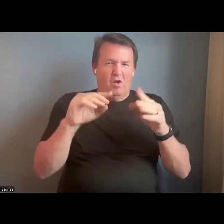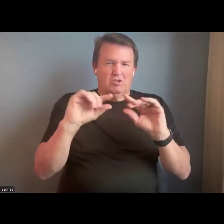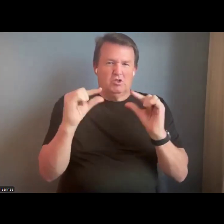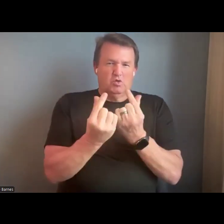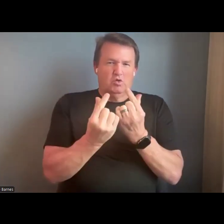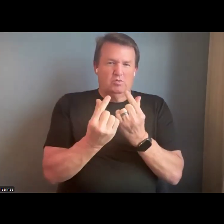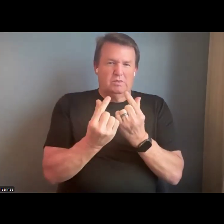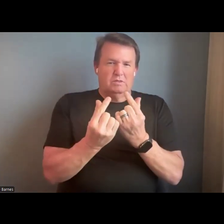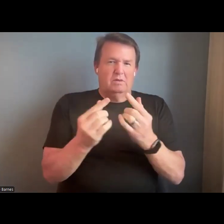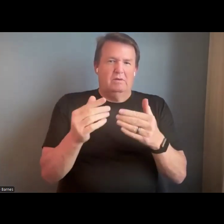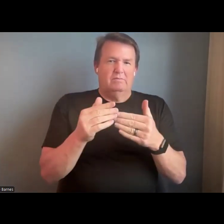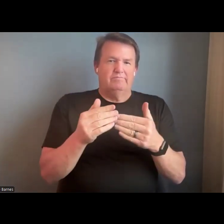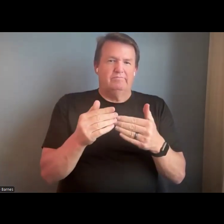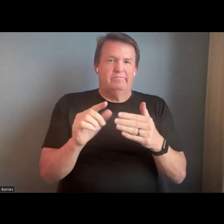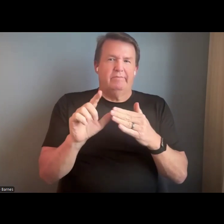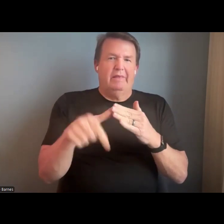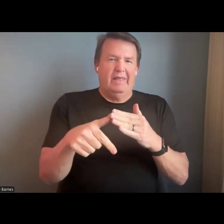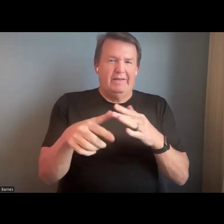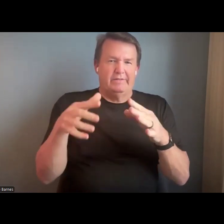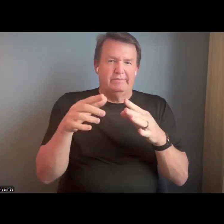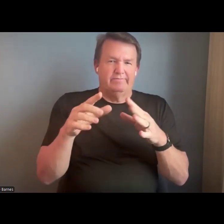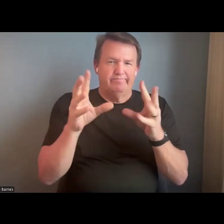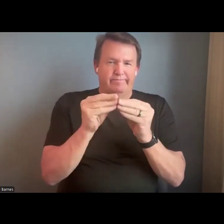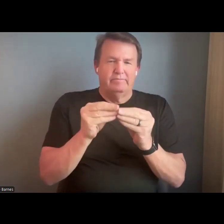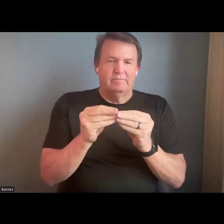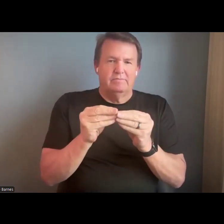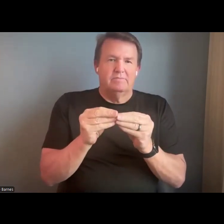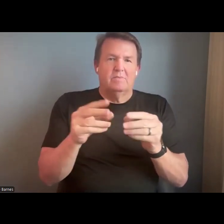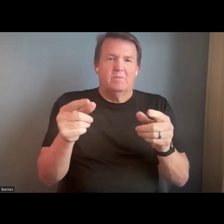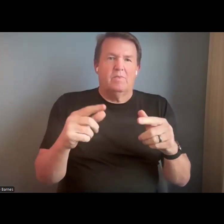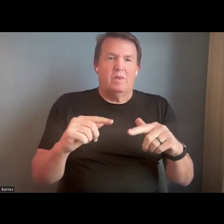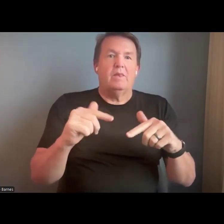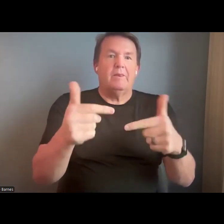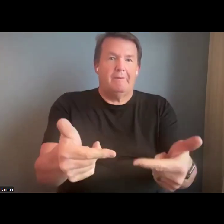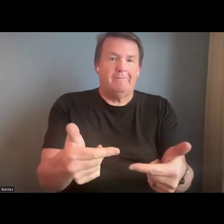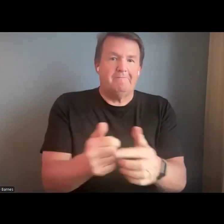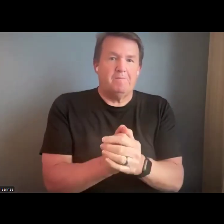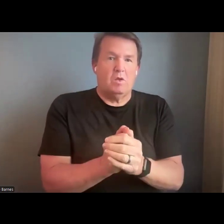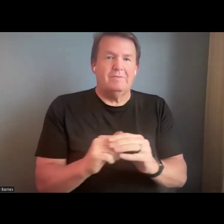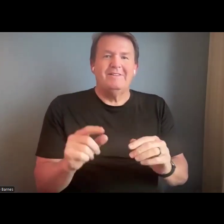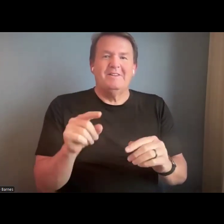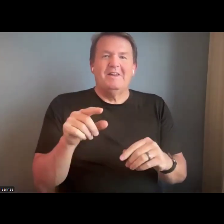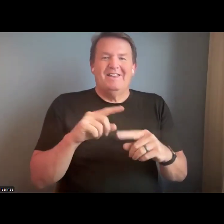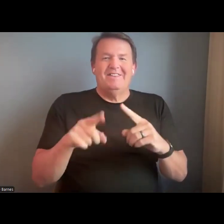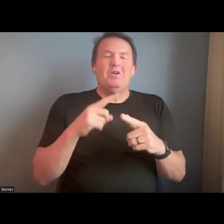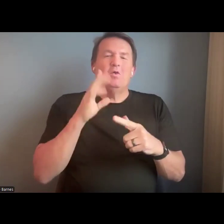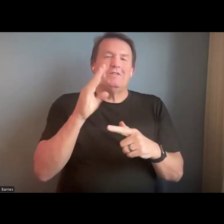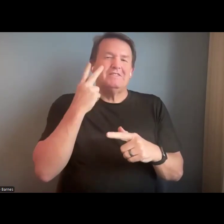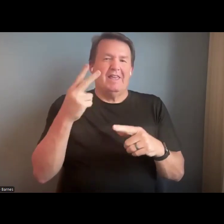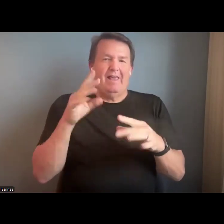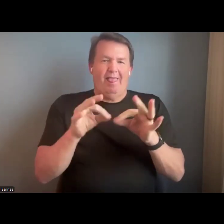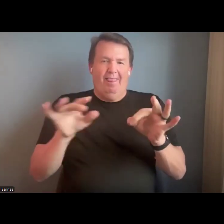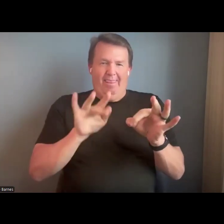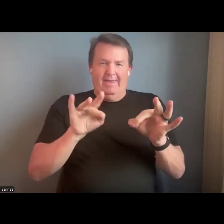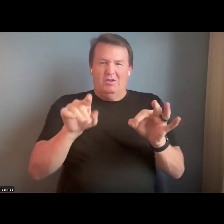the study's release. So in our chat, you will see a link to the 5th annual MPA annual